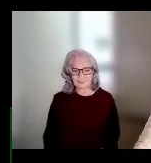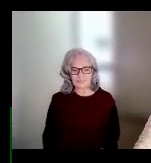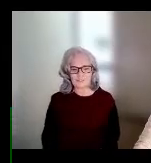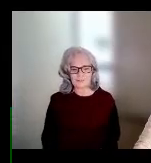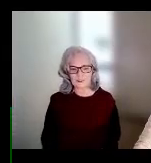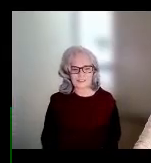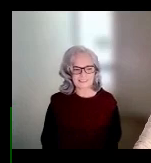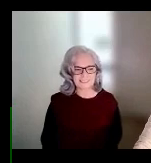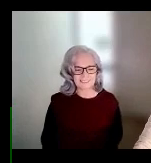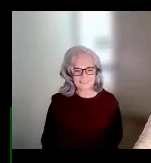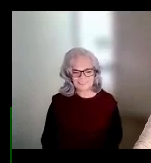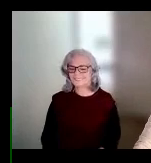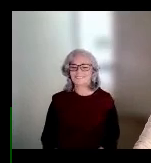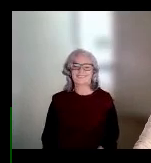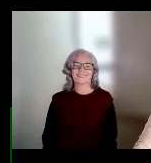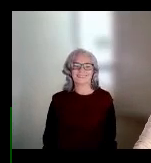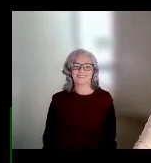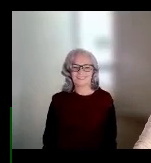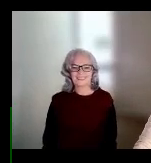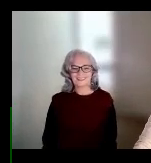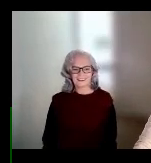know, we're not artistic.